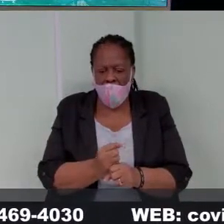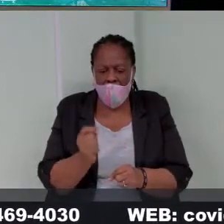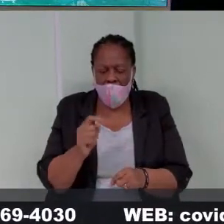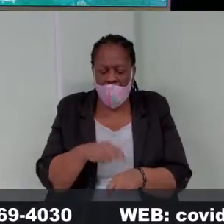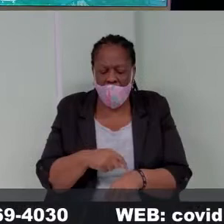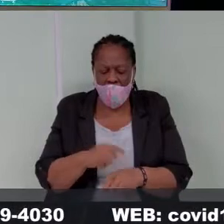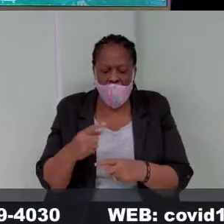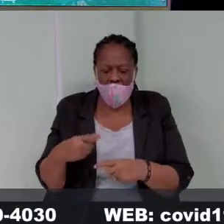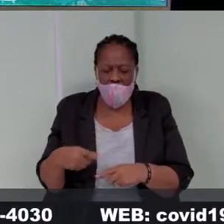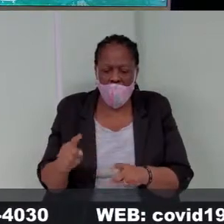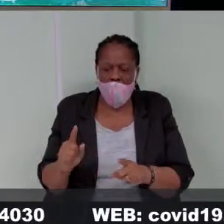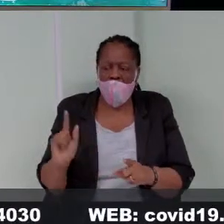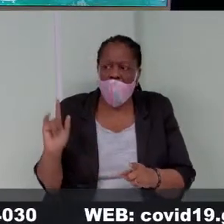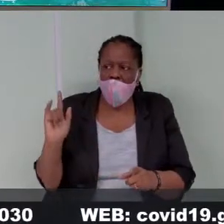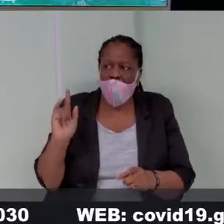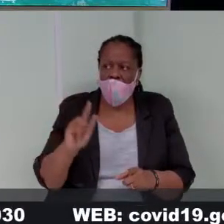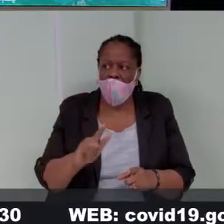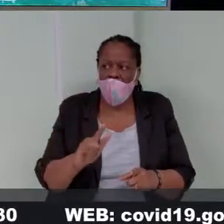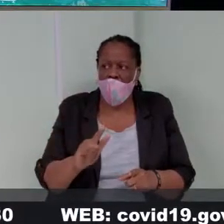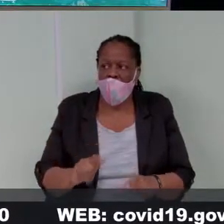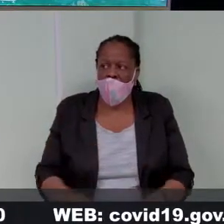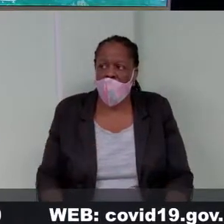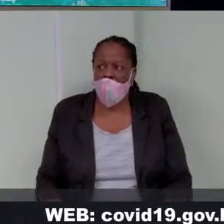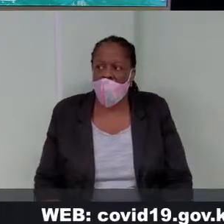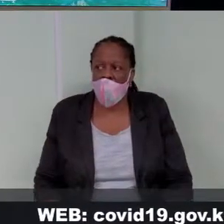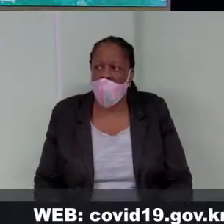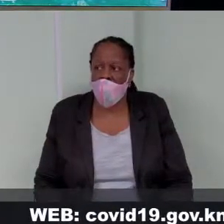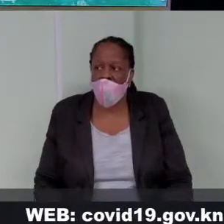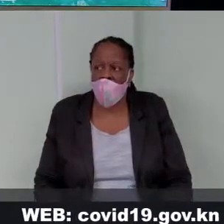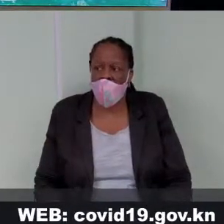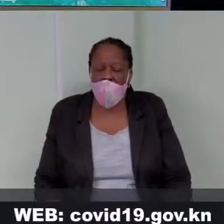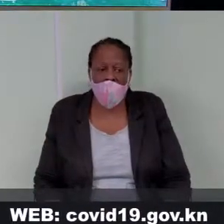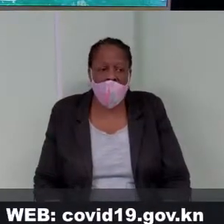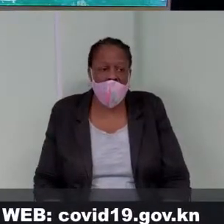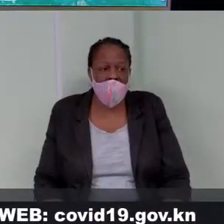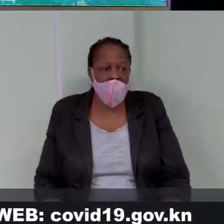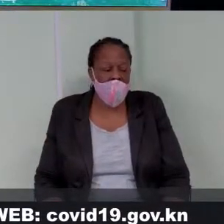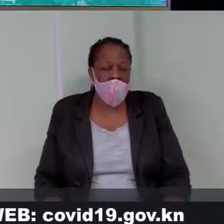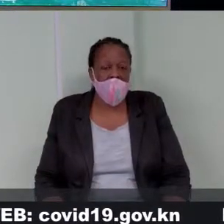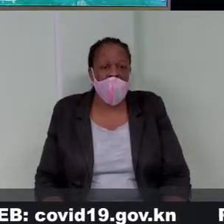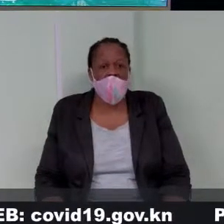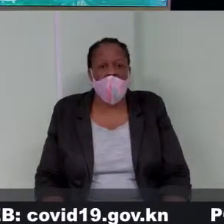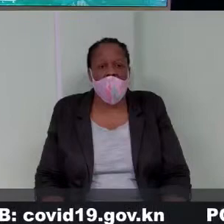to extending it to 5 to 7 days?